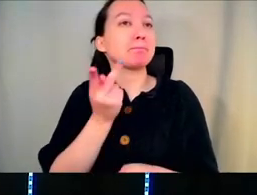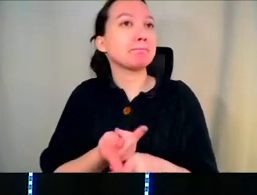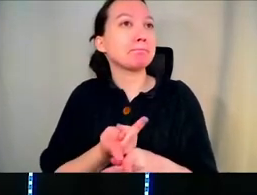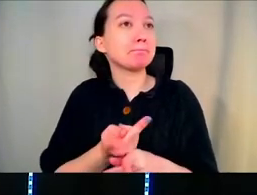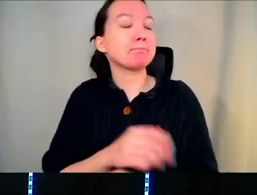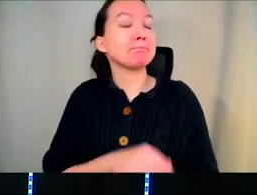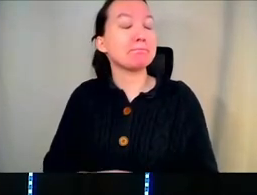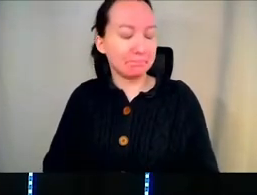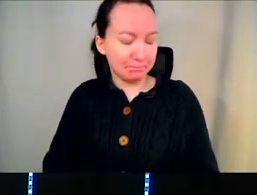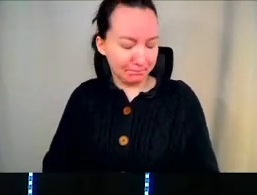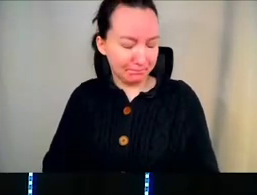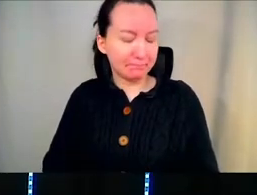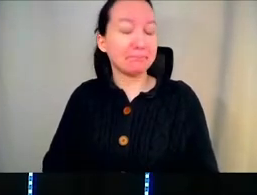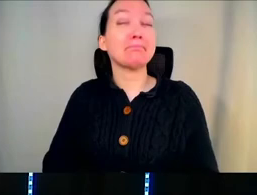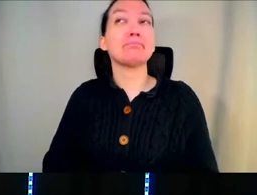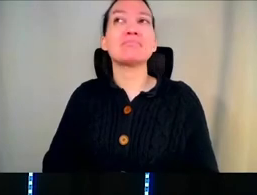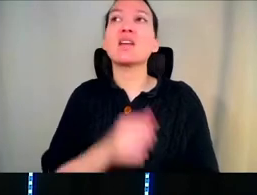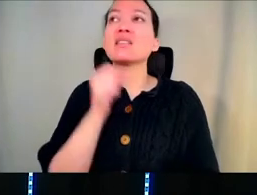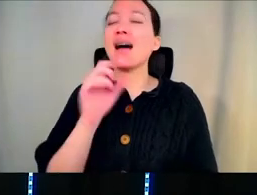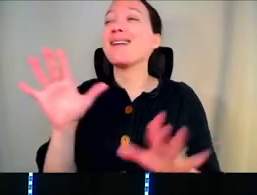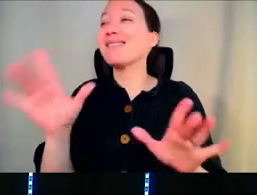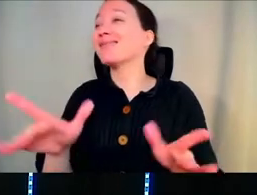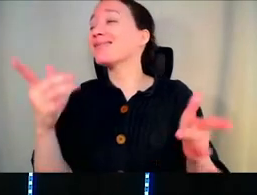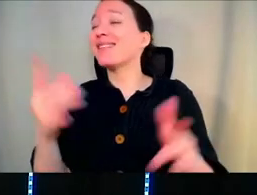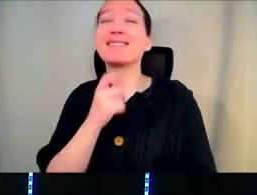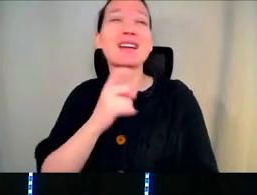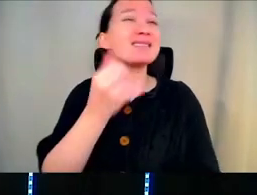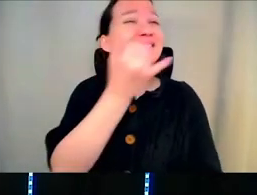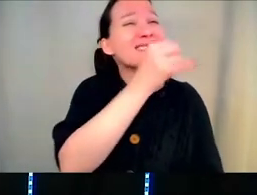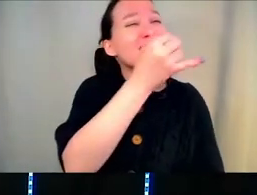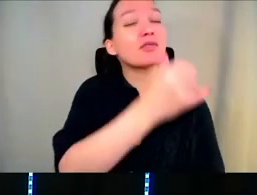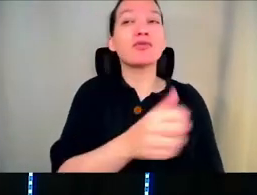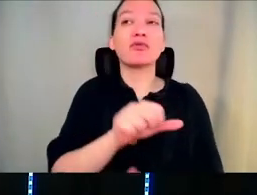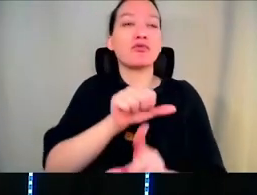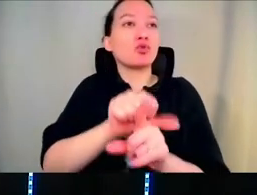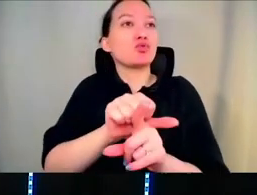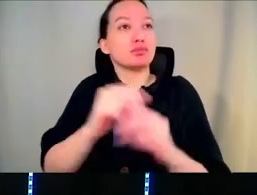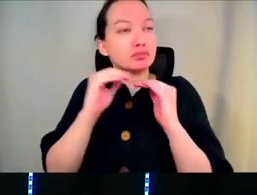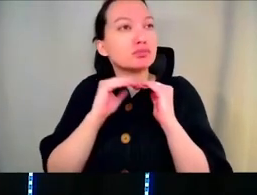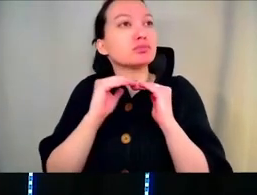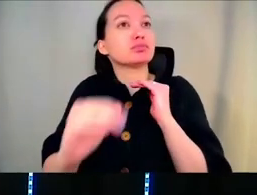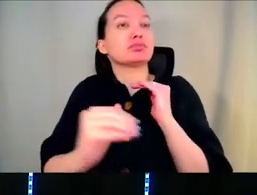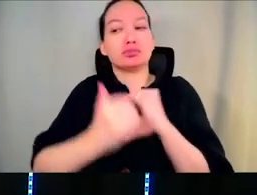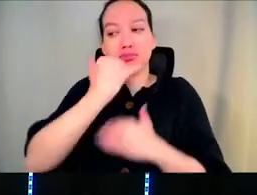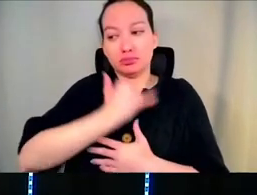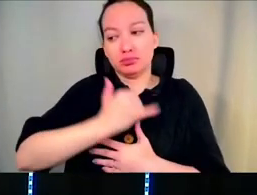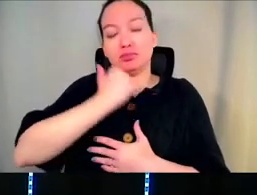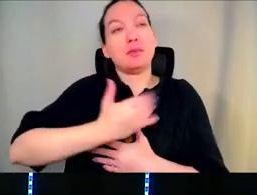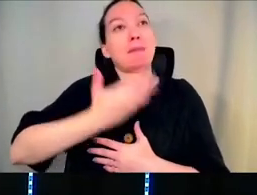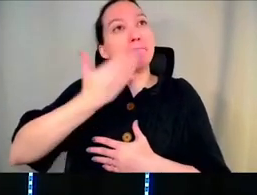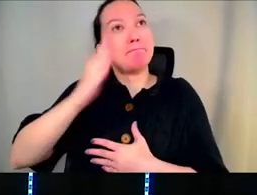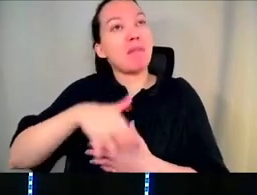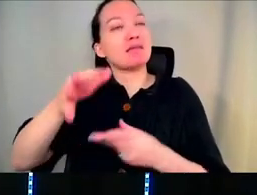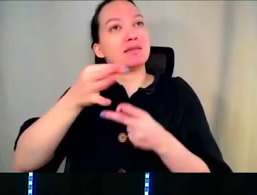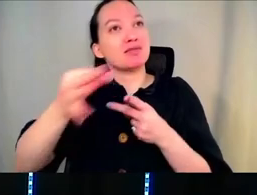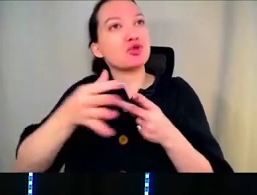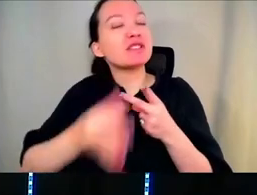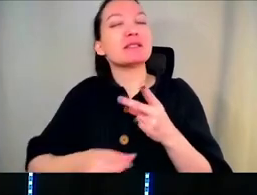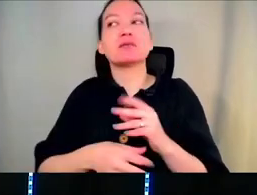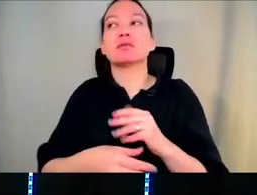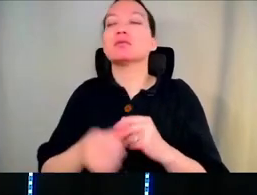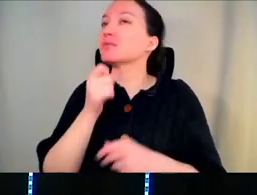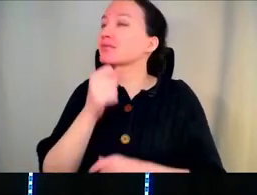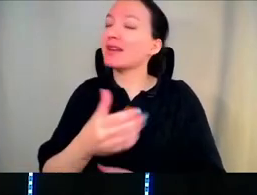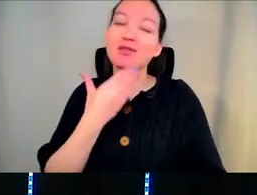life. It's not something light or silly. Foolishness, consistently making bad decisions, it's not